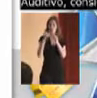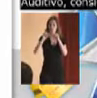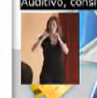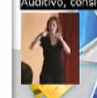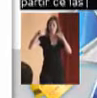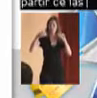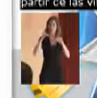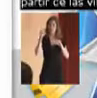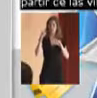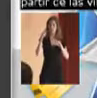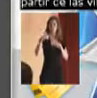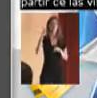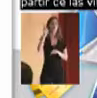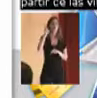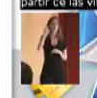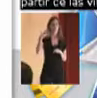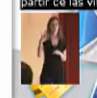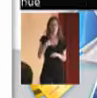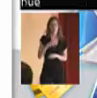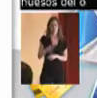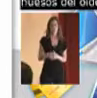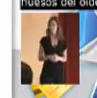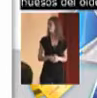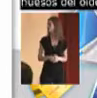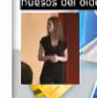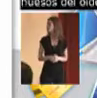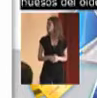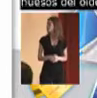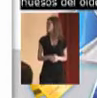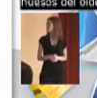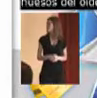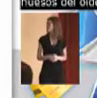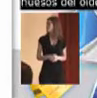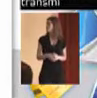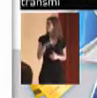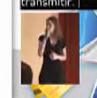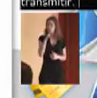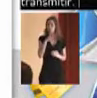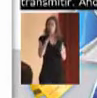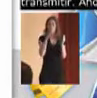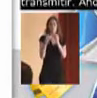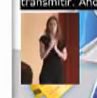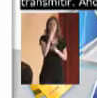manages to use the bones and the sound.